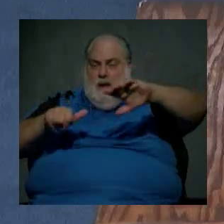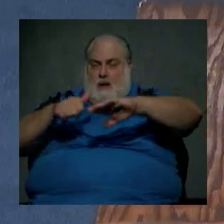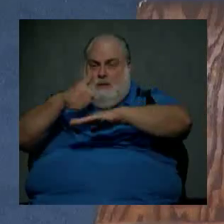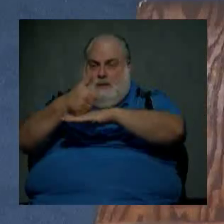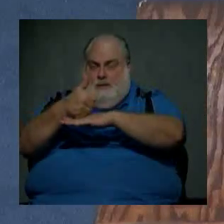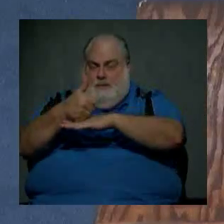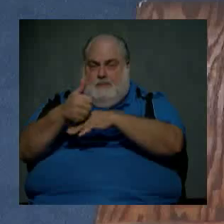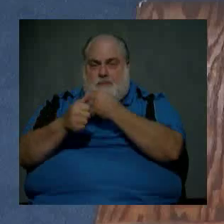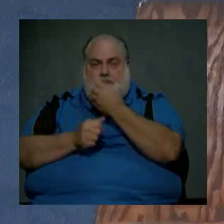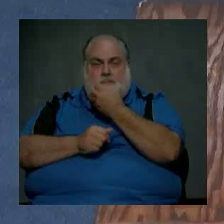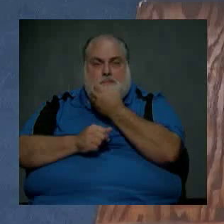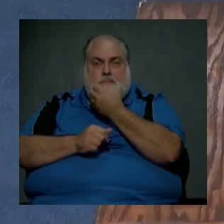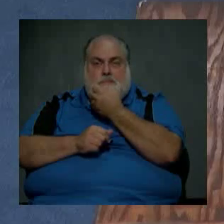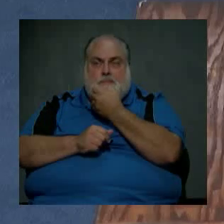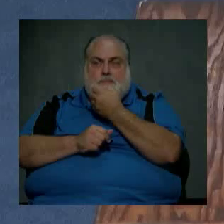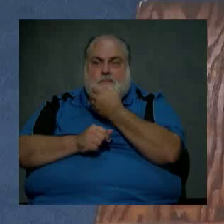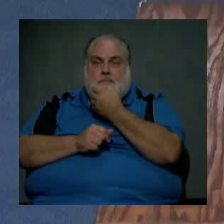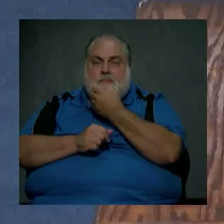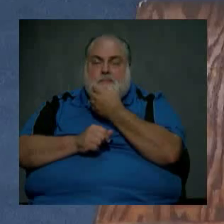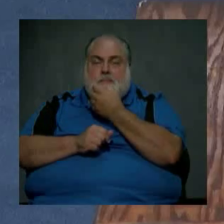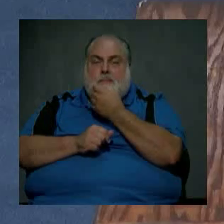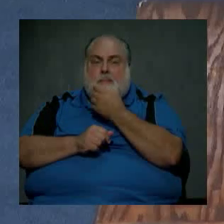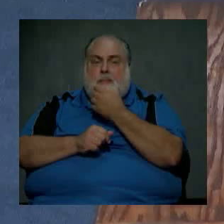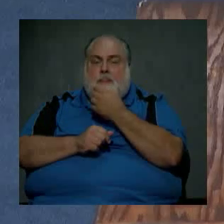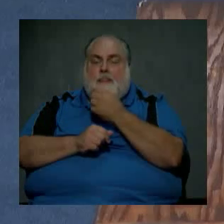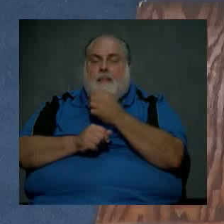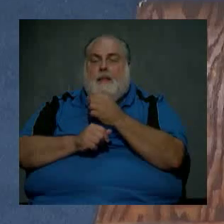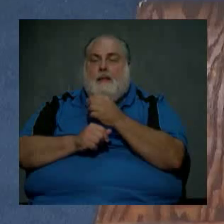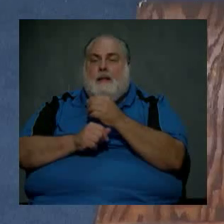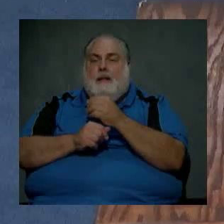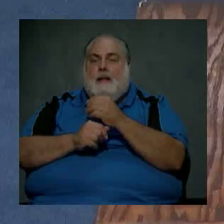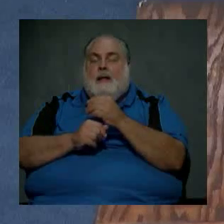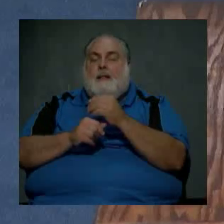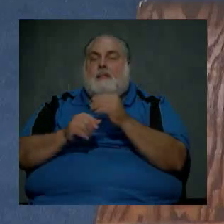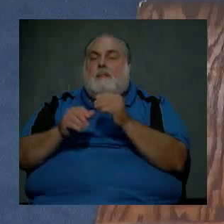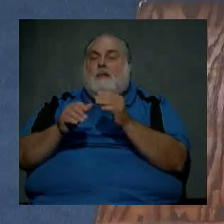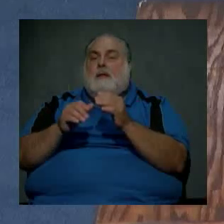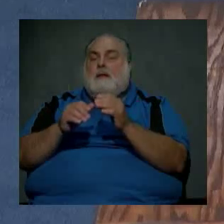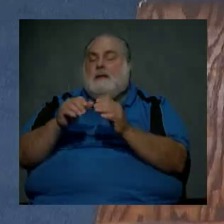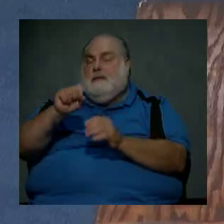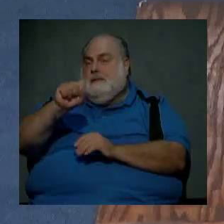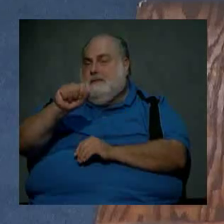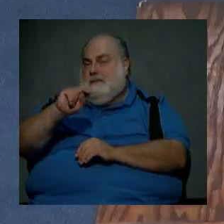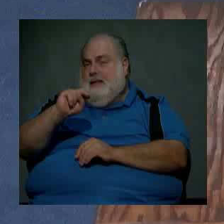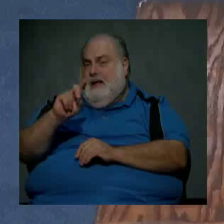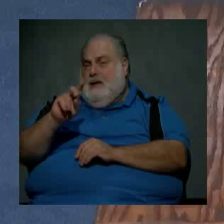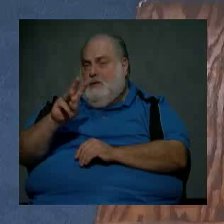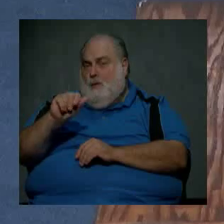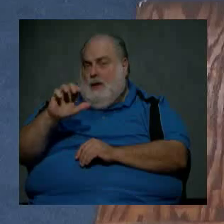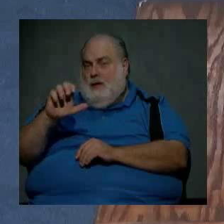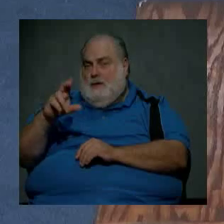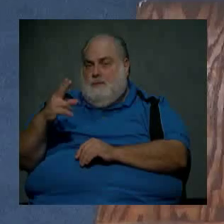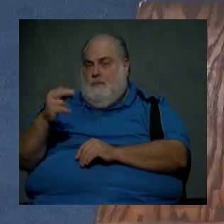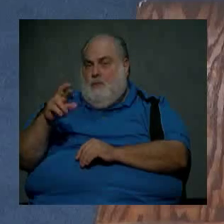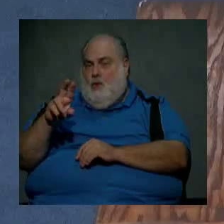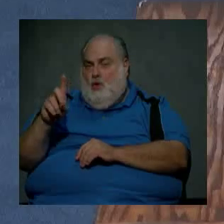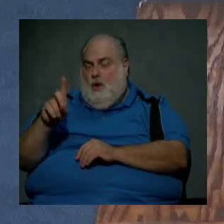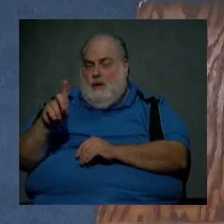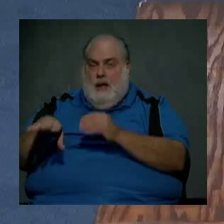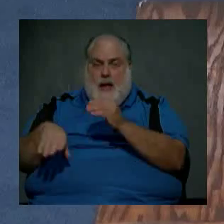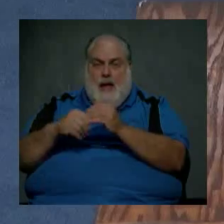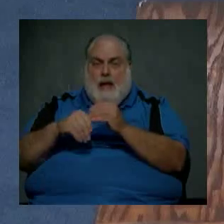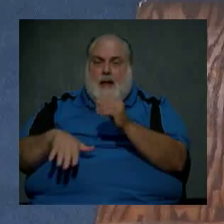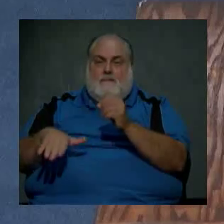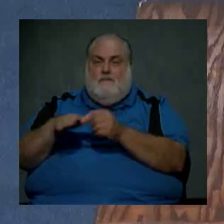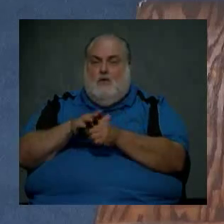The sandwich board provisions was basically totally rewritten, adding a definition, adding the clarifying